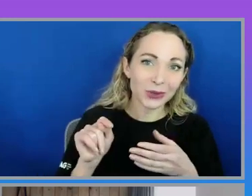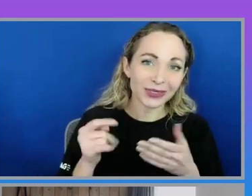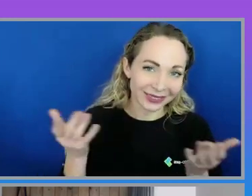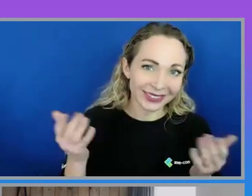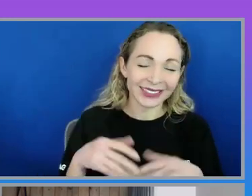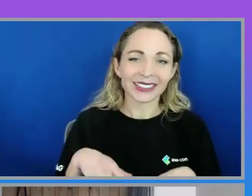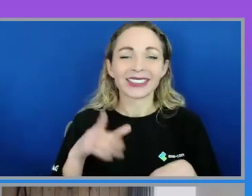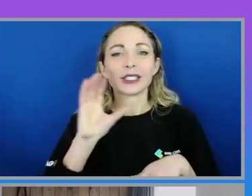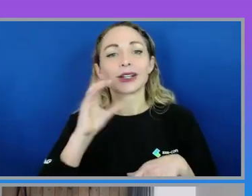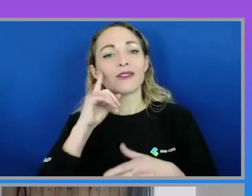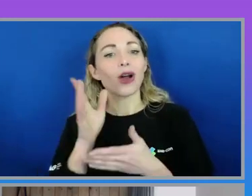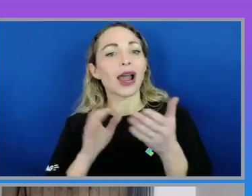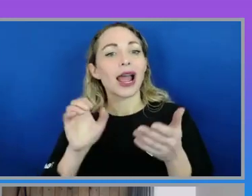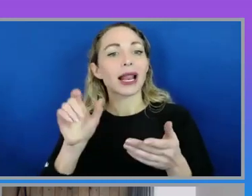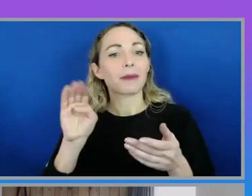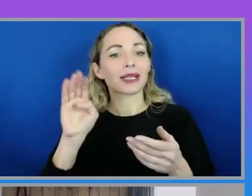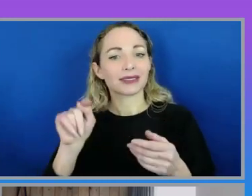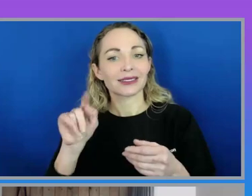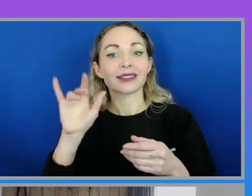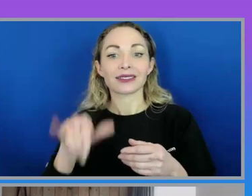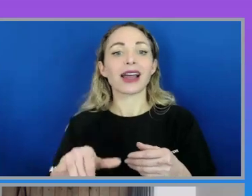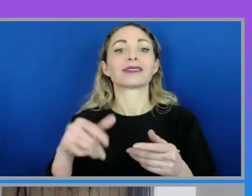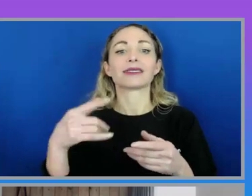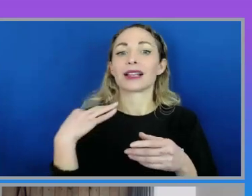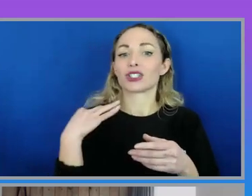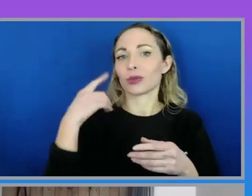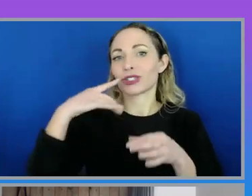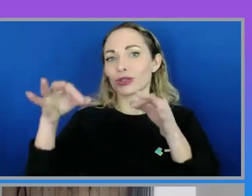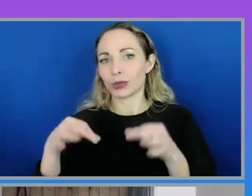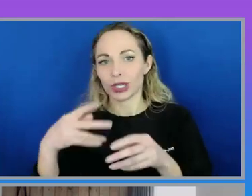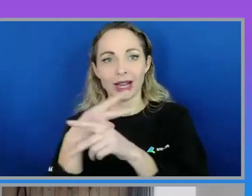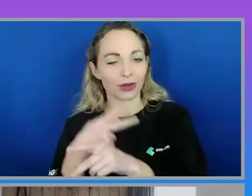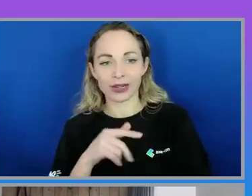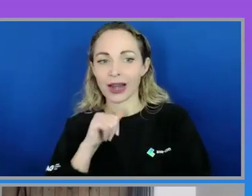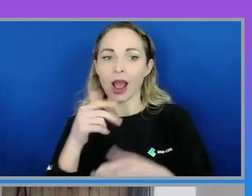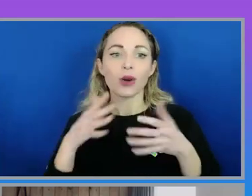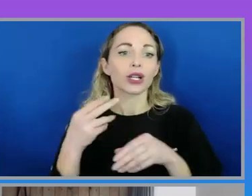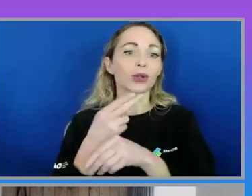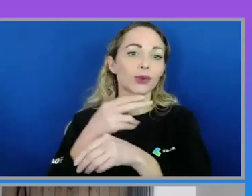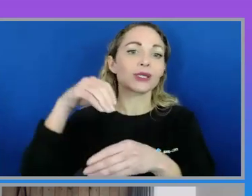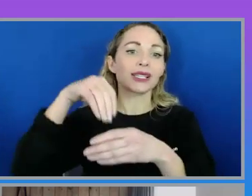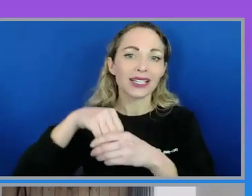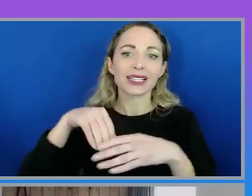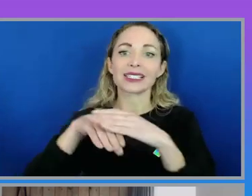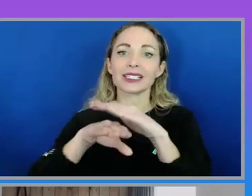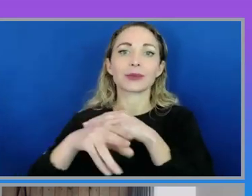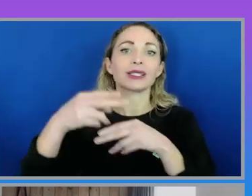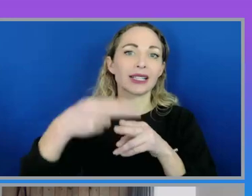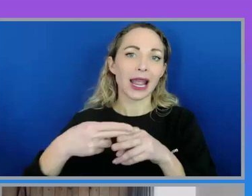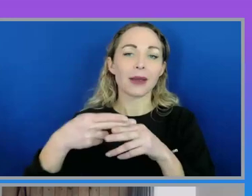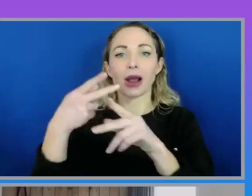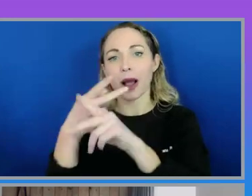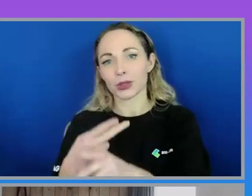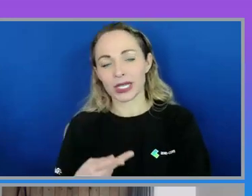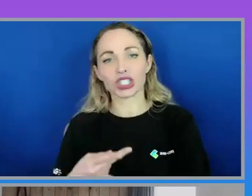look for elements that are eligible for the description calculation and are not already used in the accessible name computation.